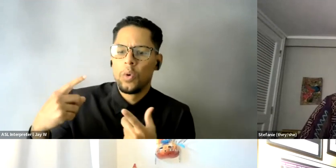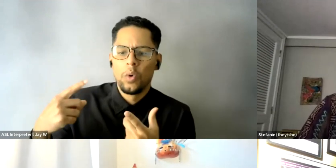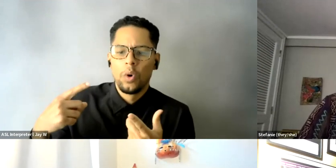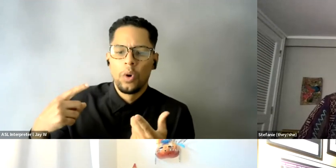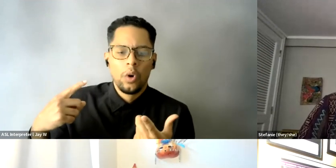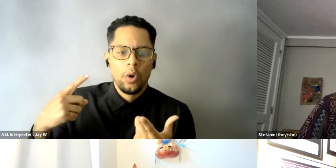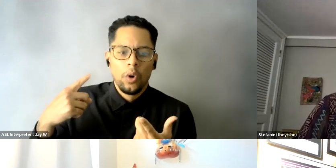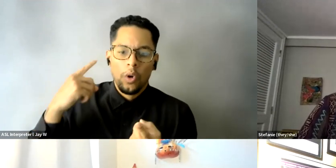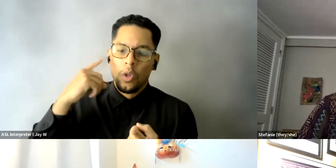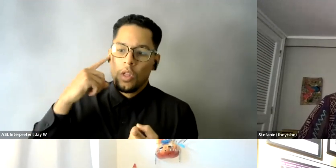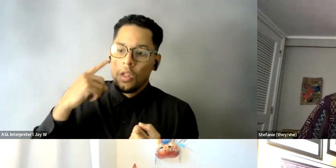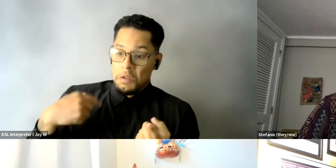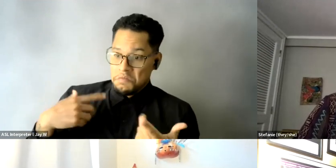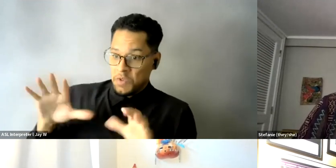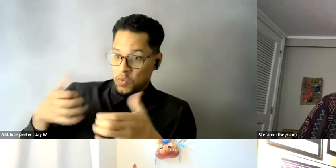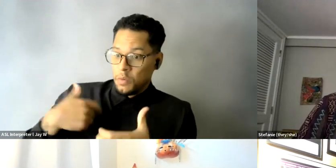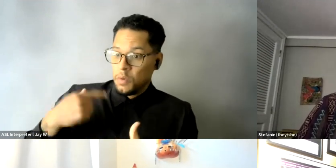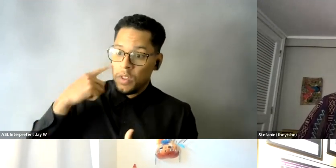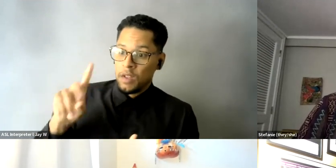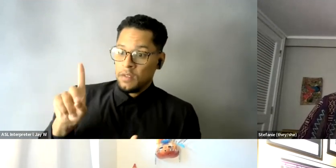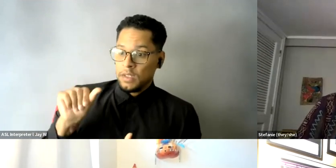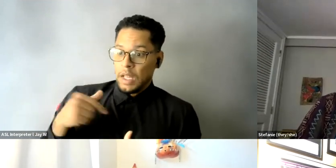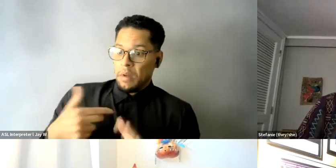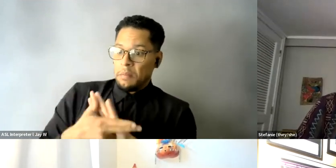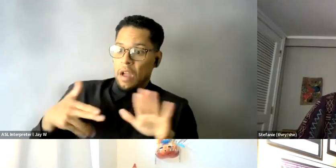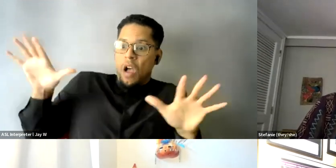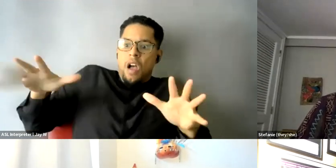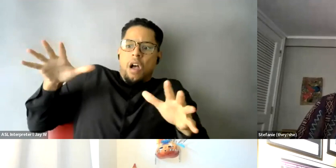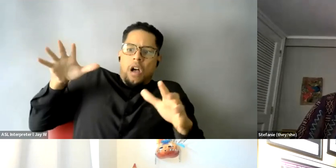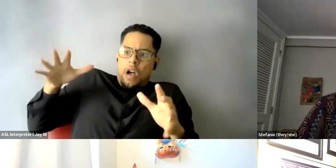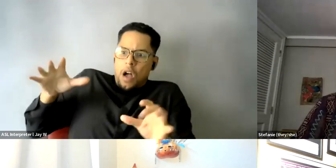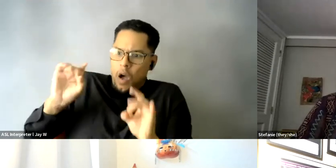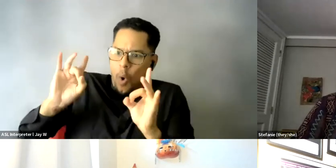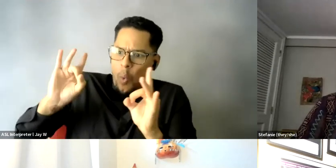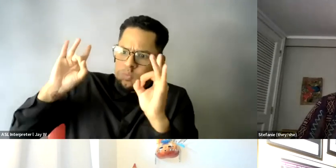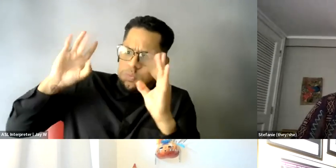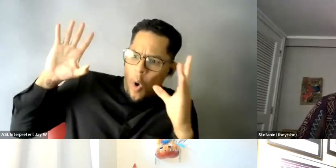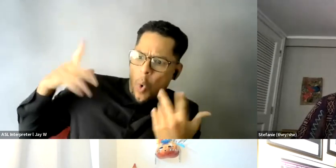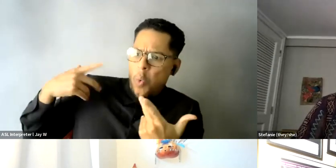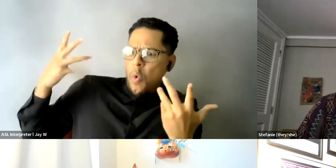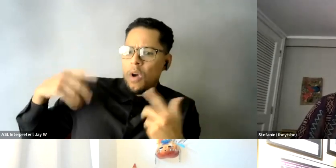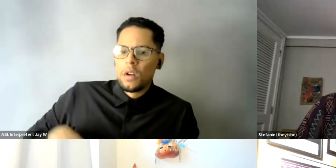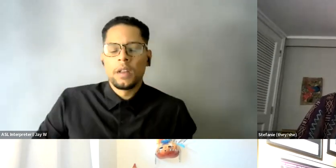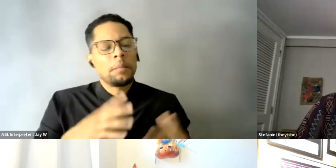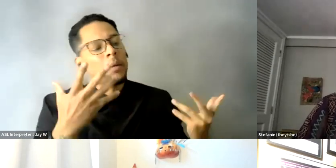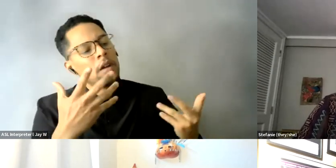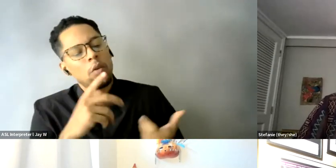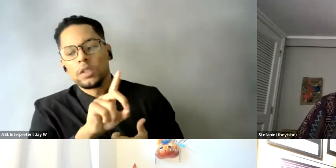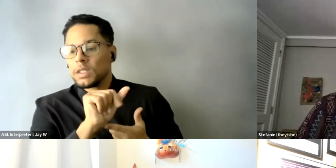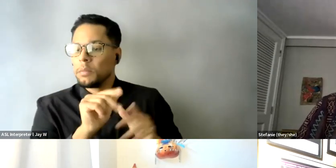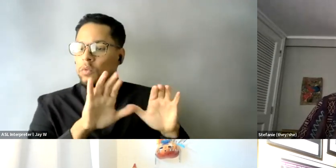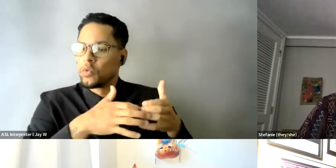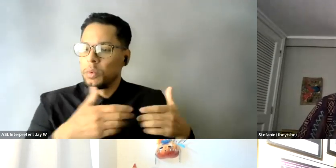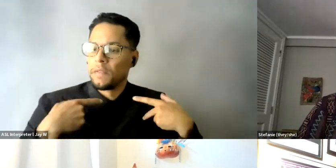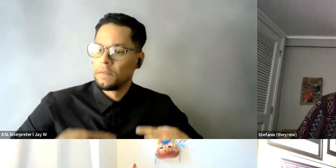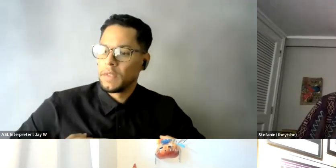insult in the world. And then disabled people who, you know, folks who have physical impairments, for example, who would engage